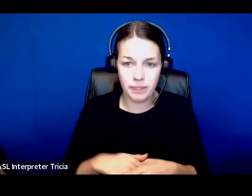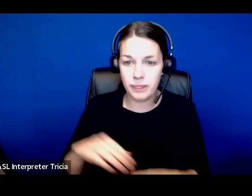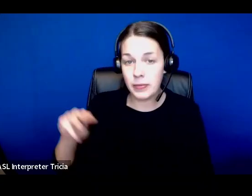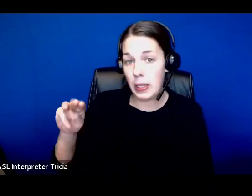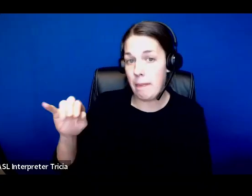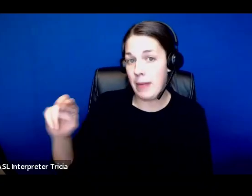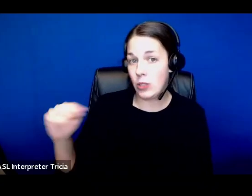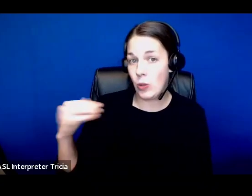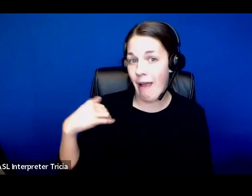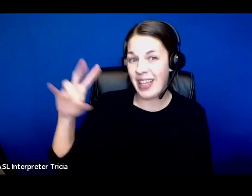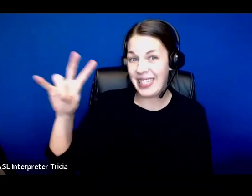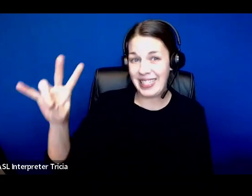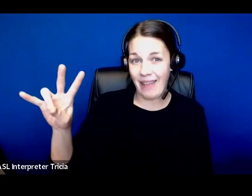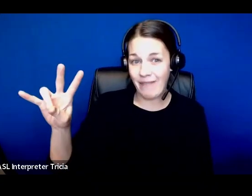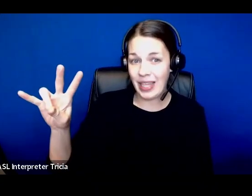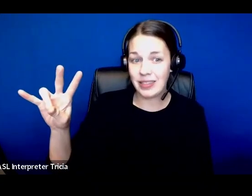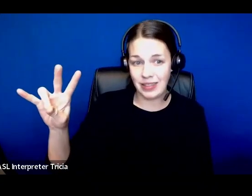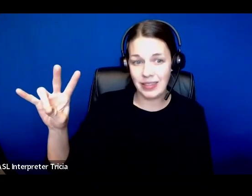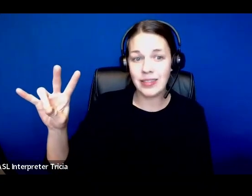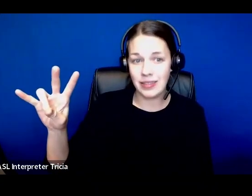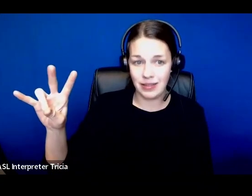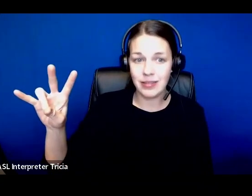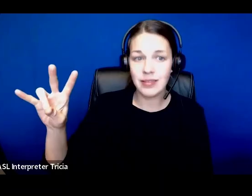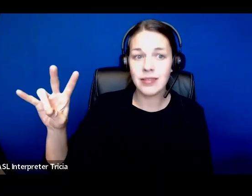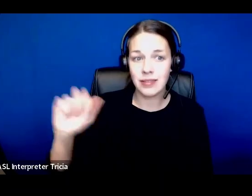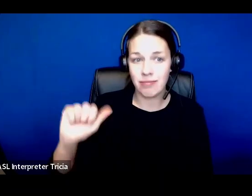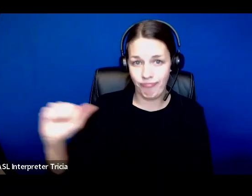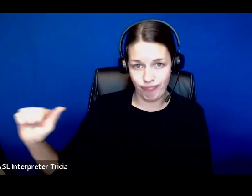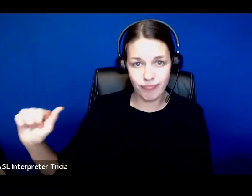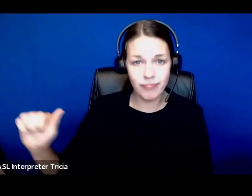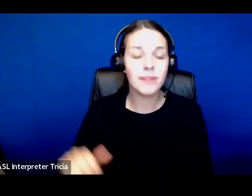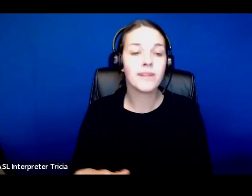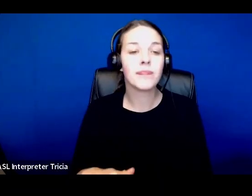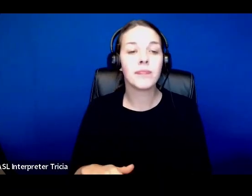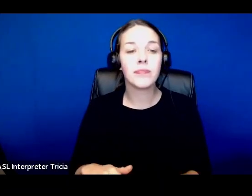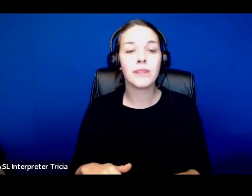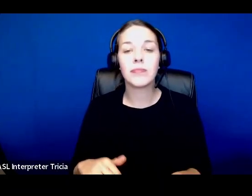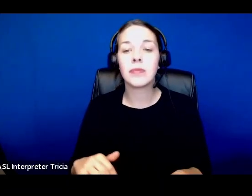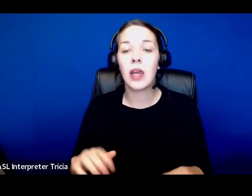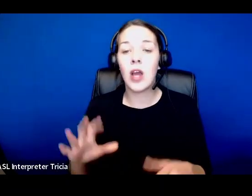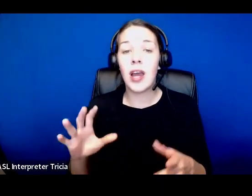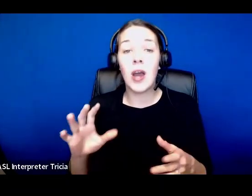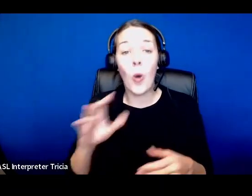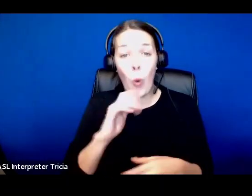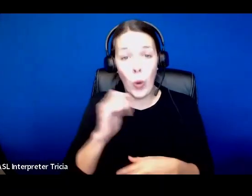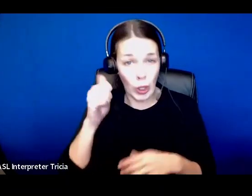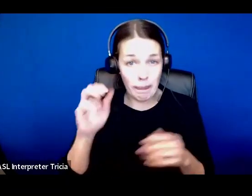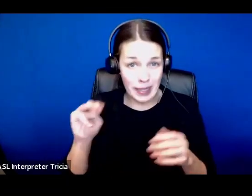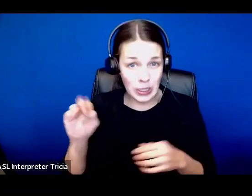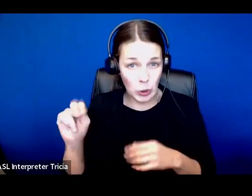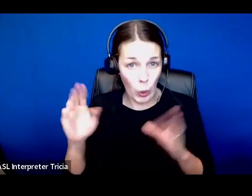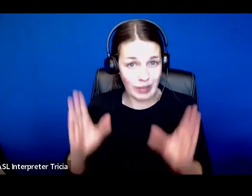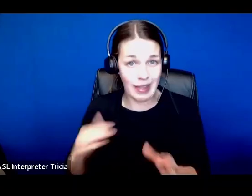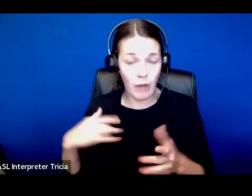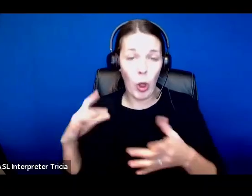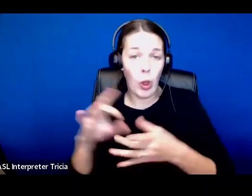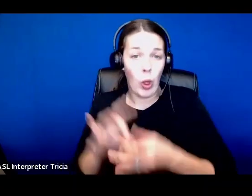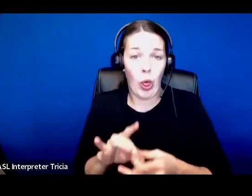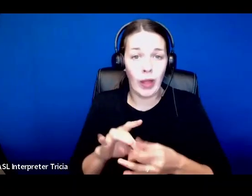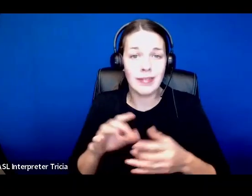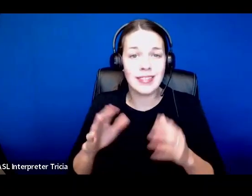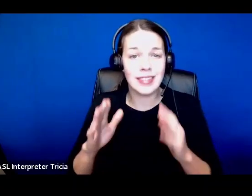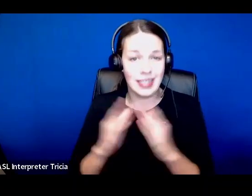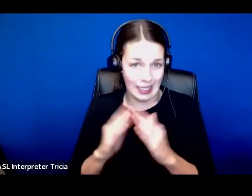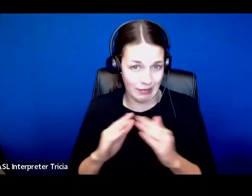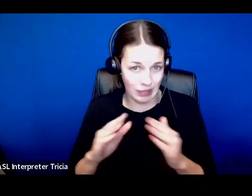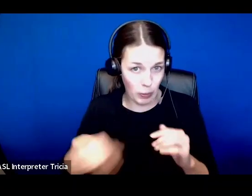Minnesota has 7 AAAs across the state that are local connections to older Minnesotans and the community support they need as they